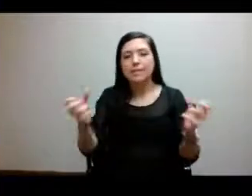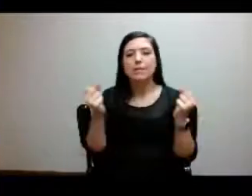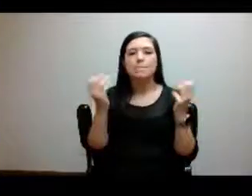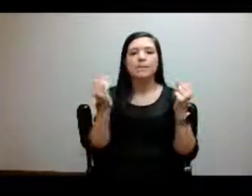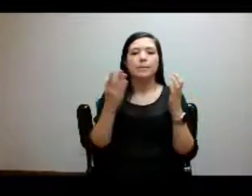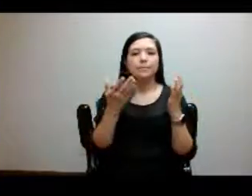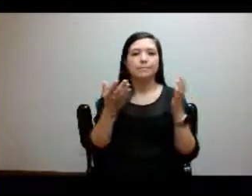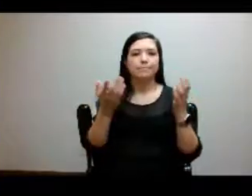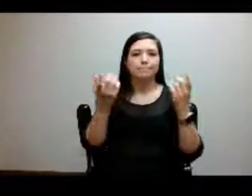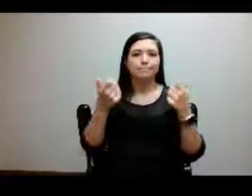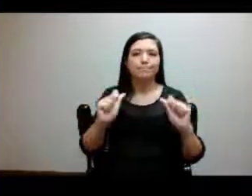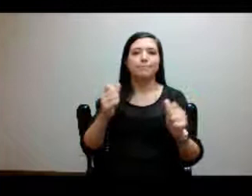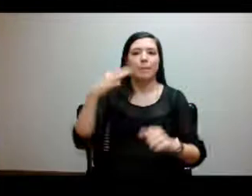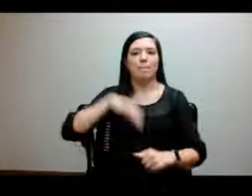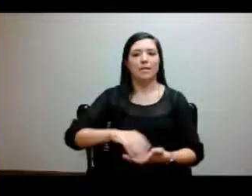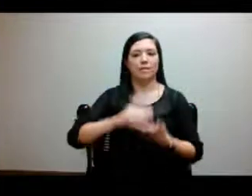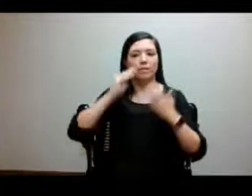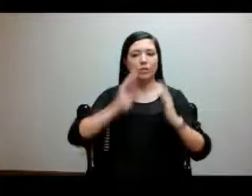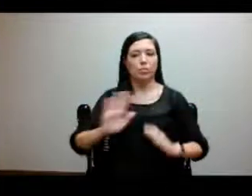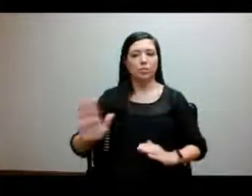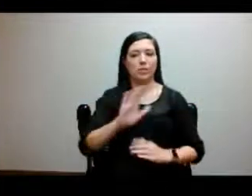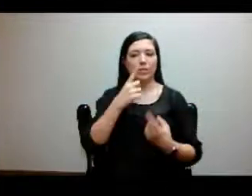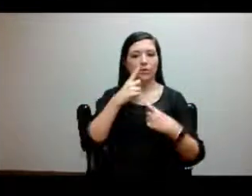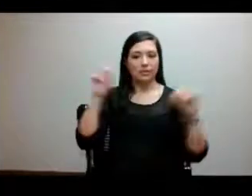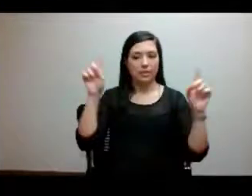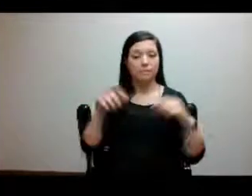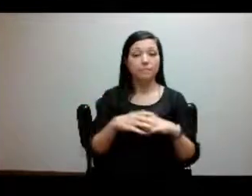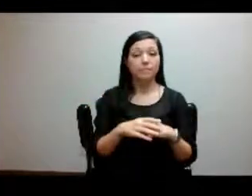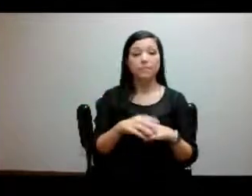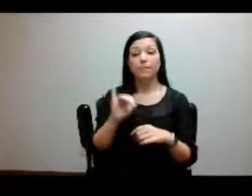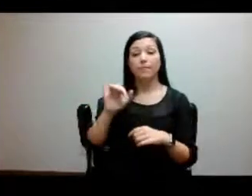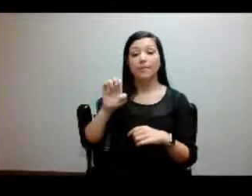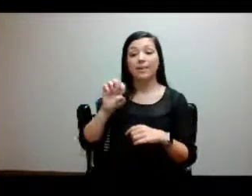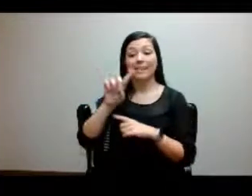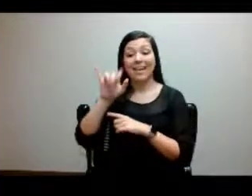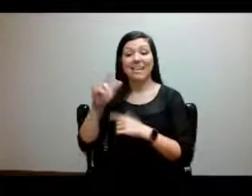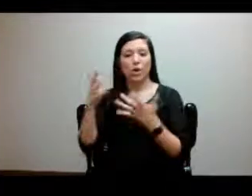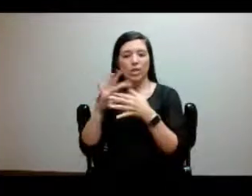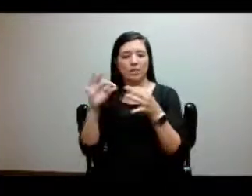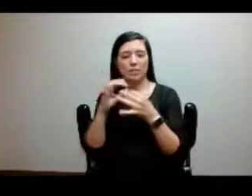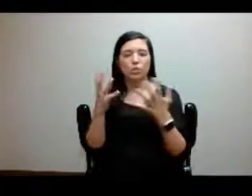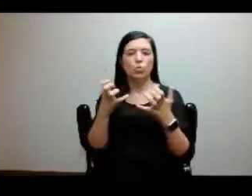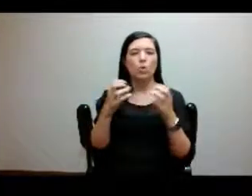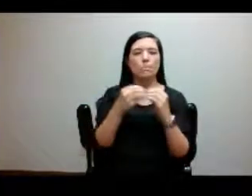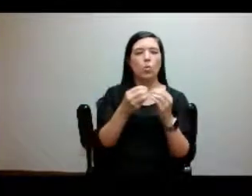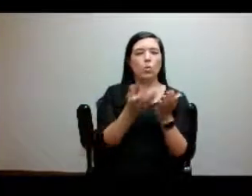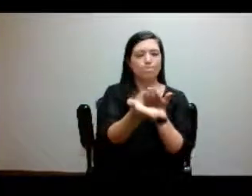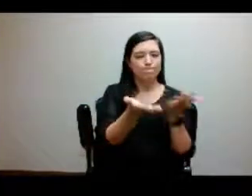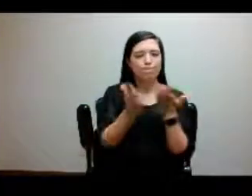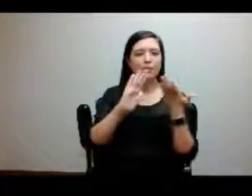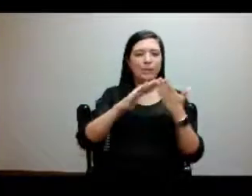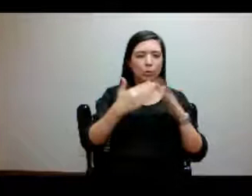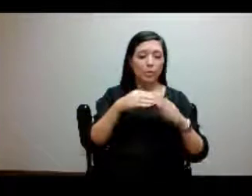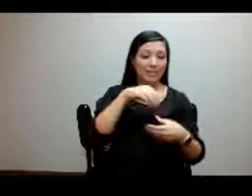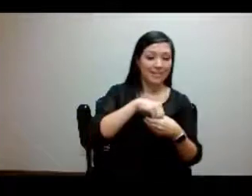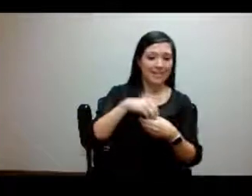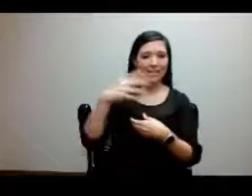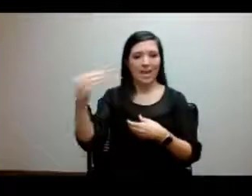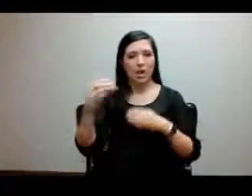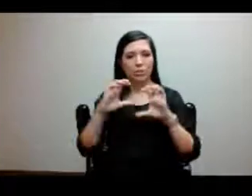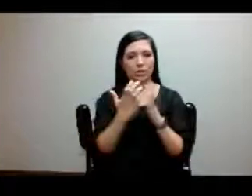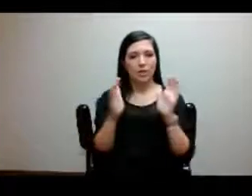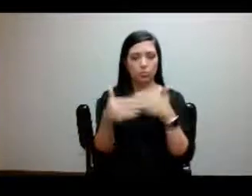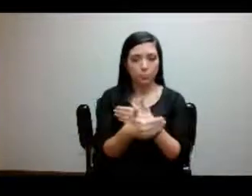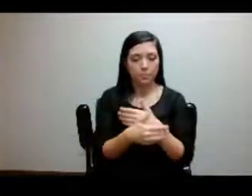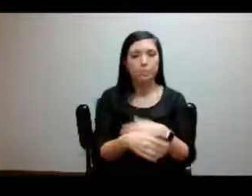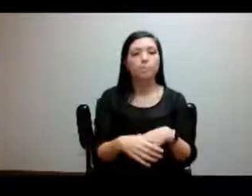our students and their success. As Eddie mentioned, we'll be deepening our commitment to serving the community within and outside the classroom experience, and